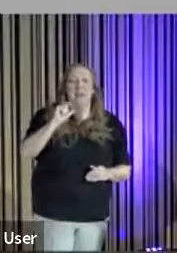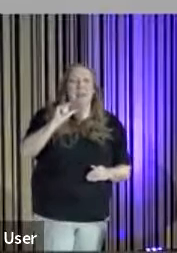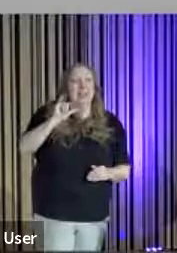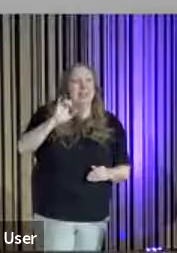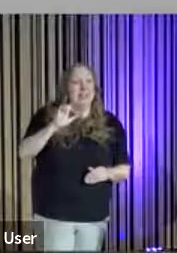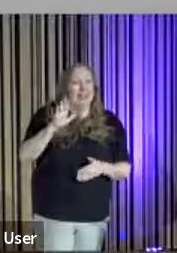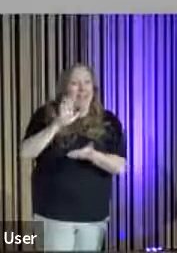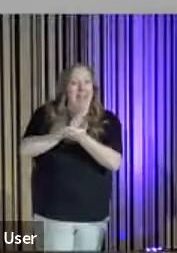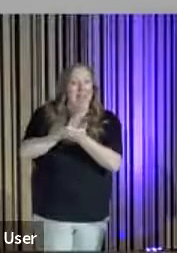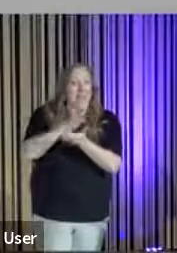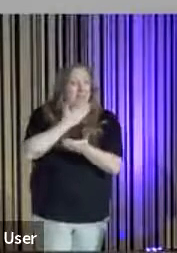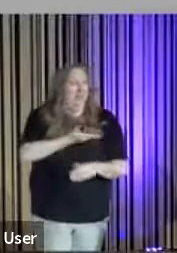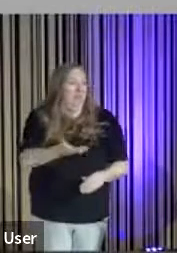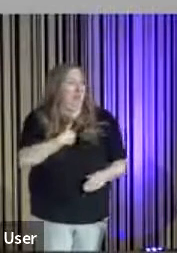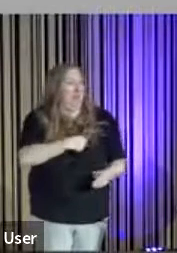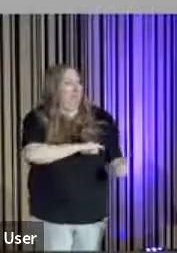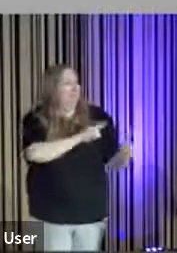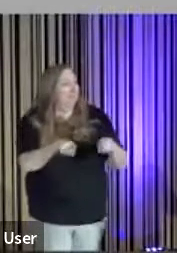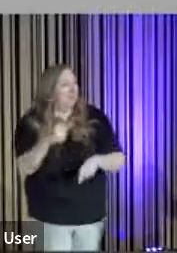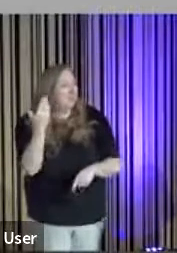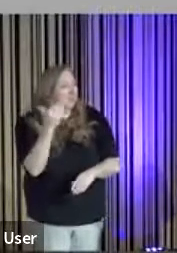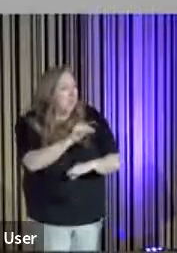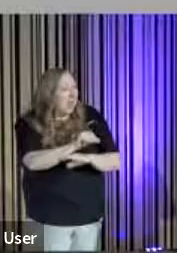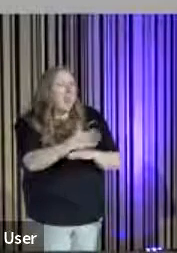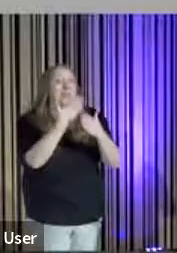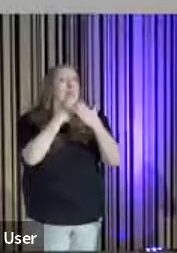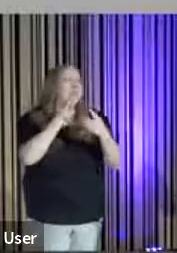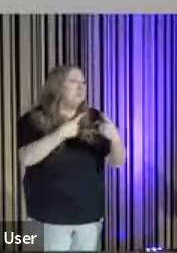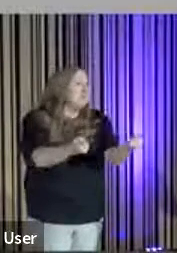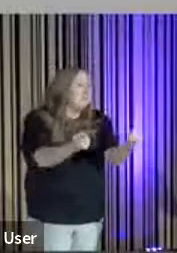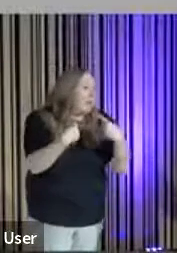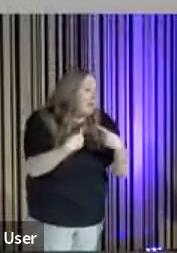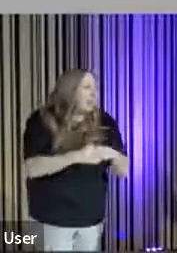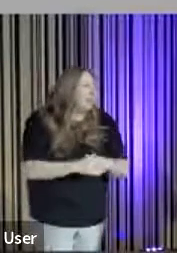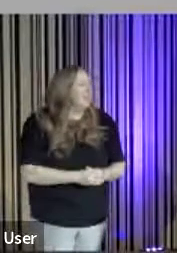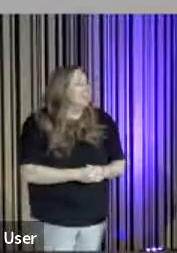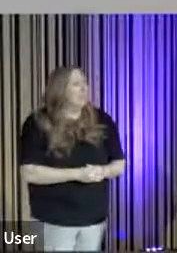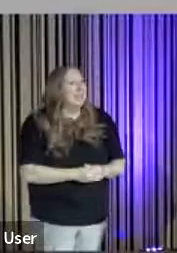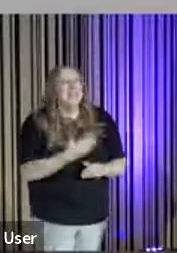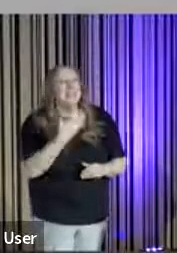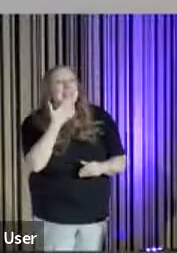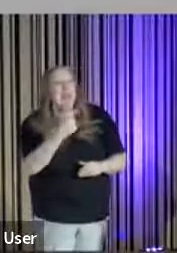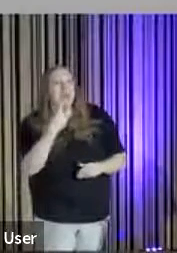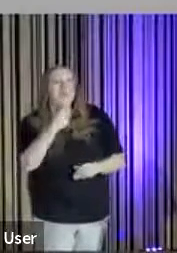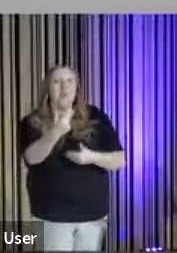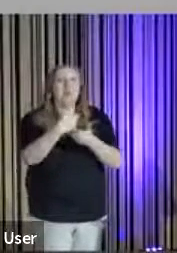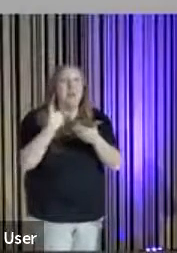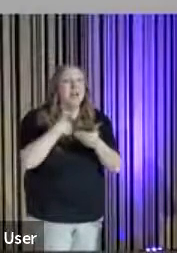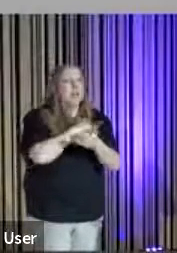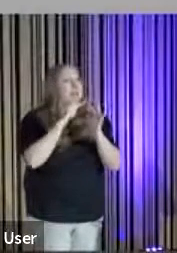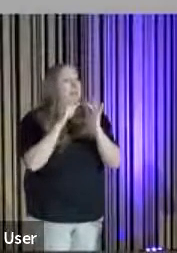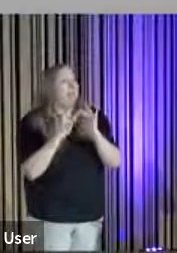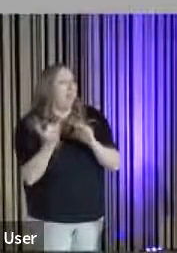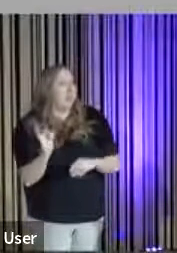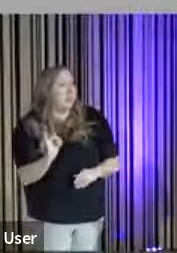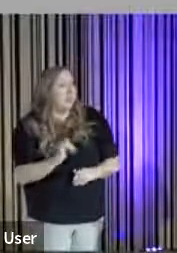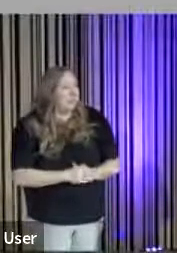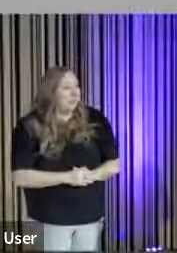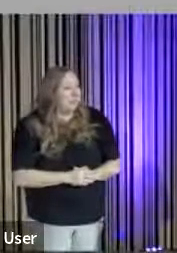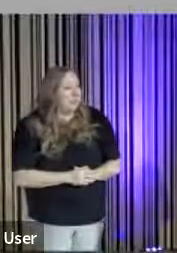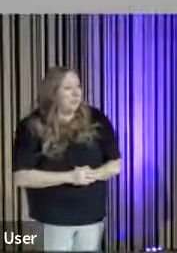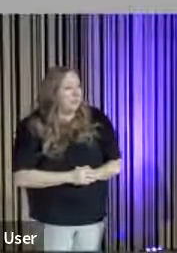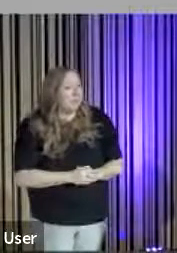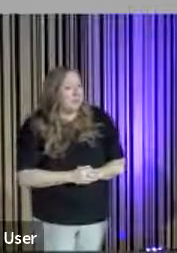opportunity. And thank you for coming. Thank you for coming also for those who are online today. So my name